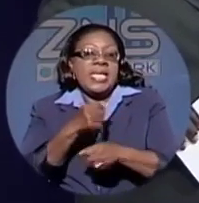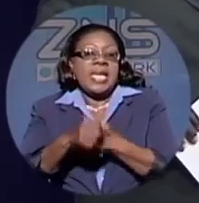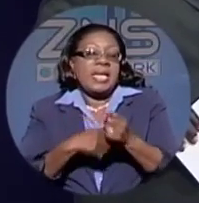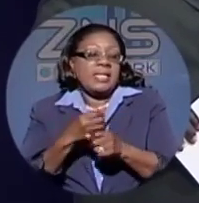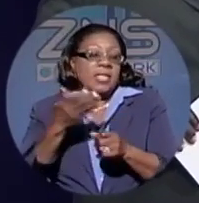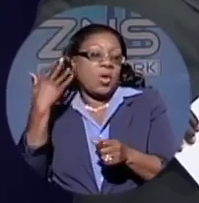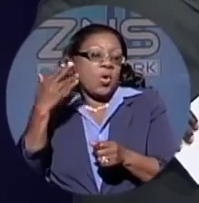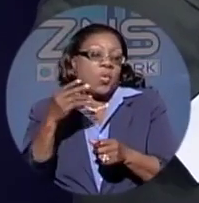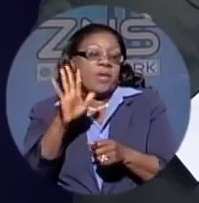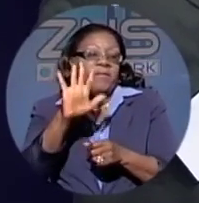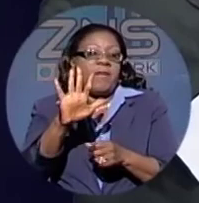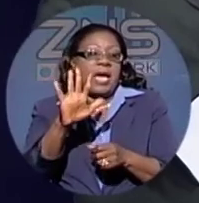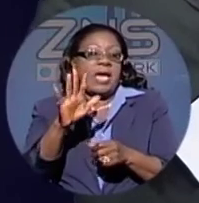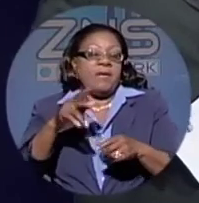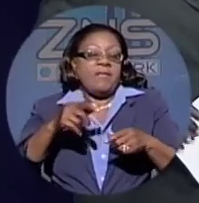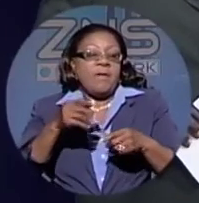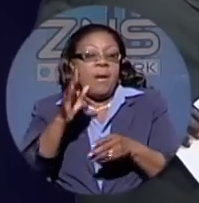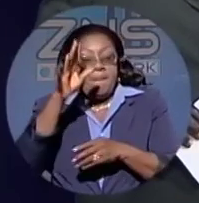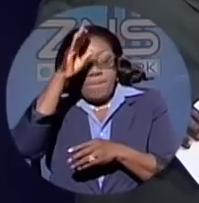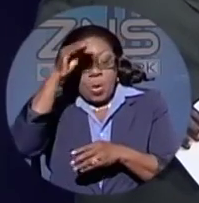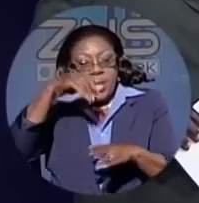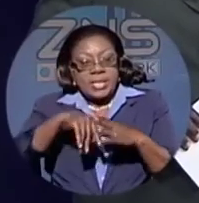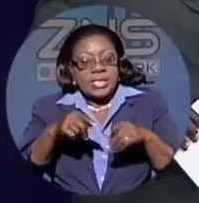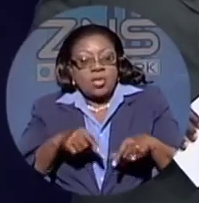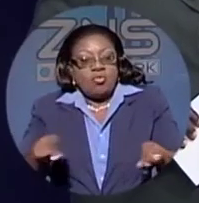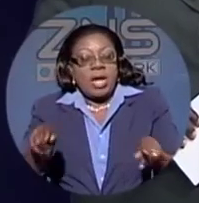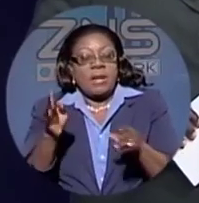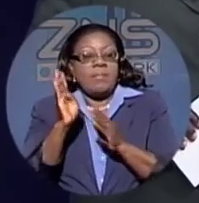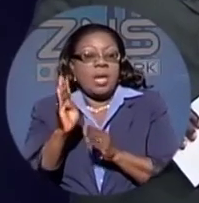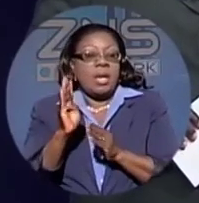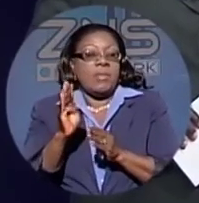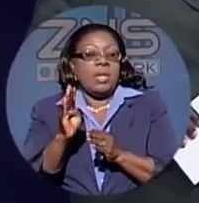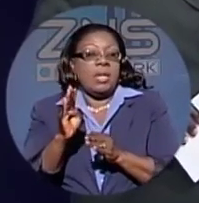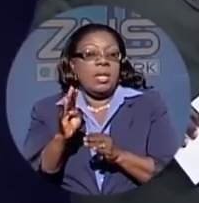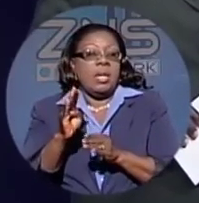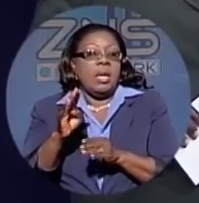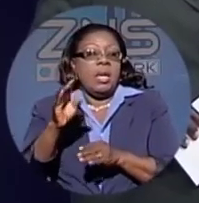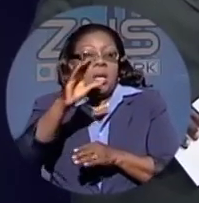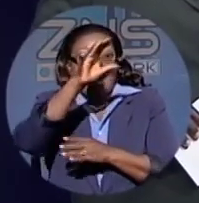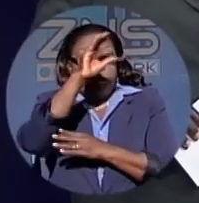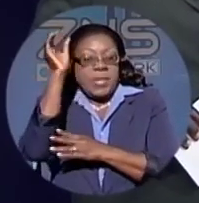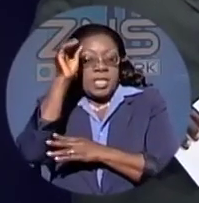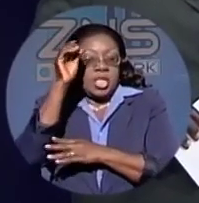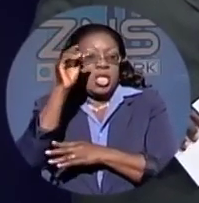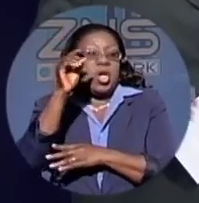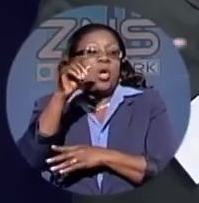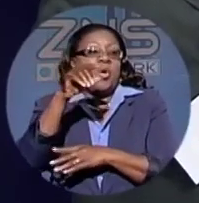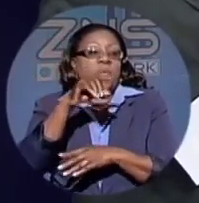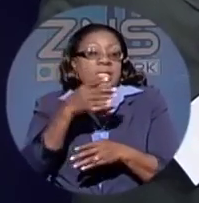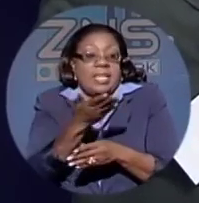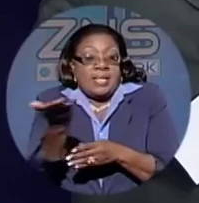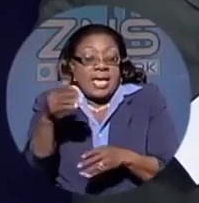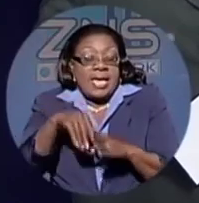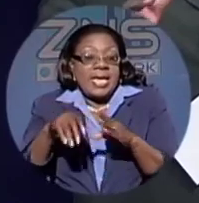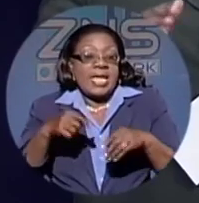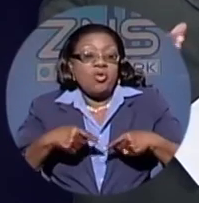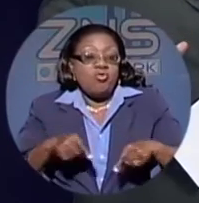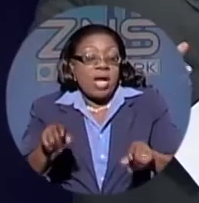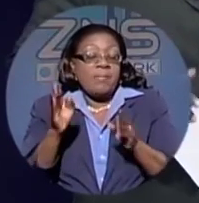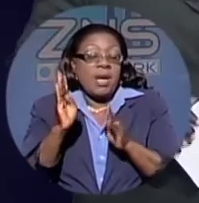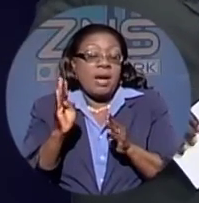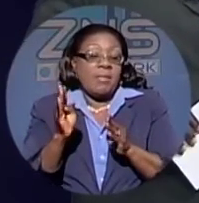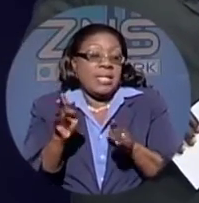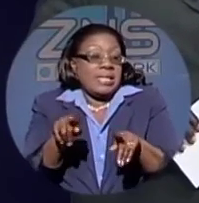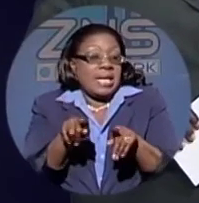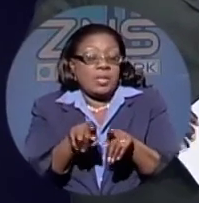five Grand Bahaman boys. Commissioner Greenslade at that time headed up that investigation in Grand Bahama as well. So we know from that he is